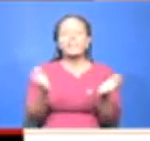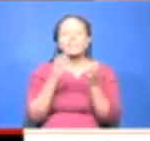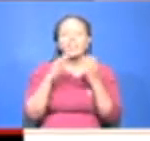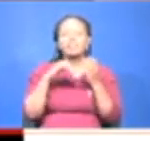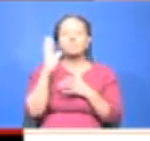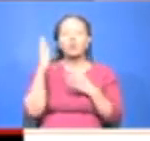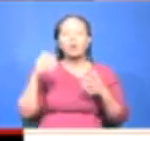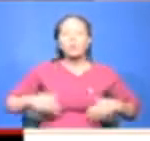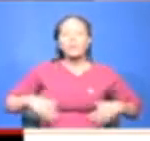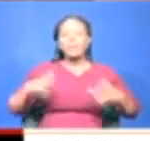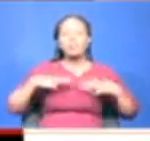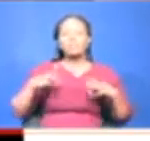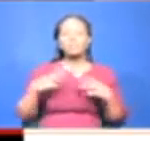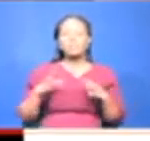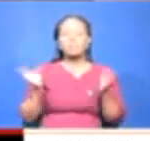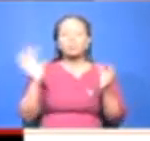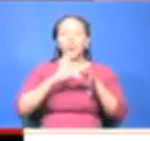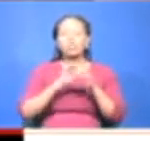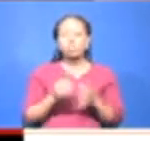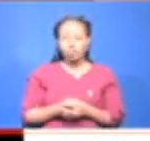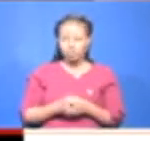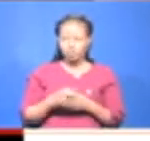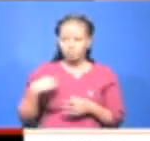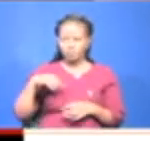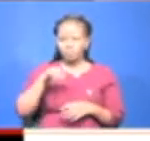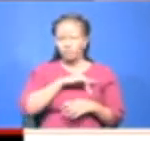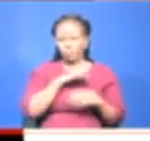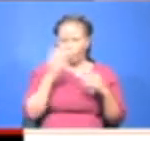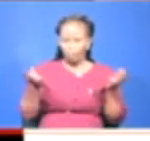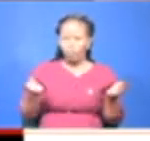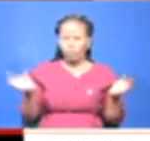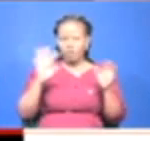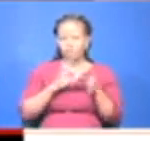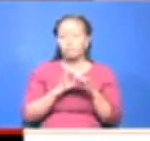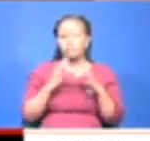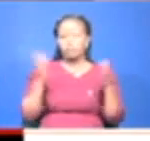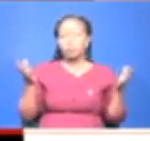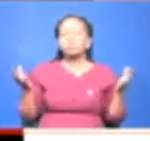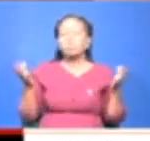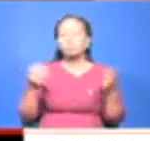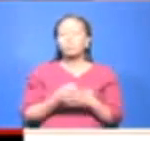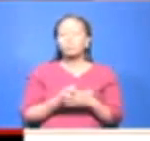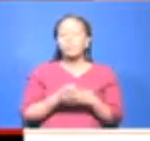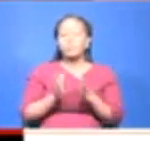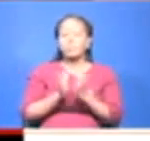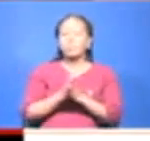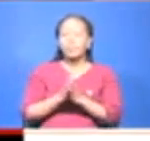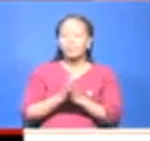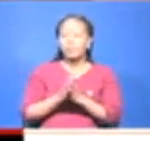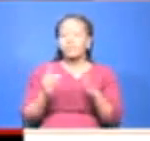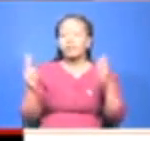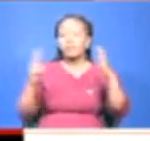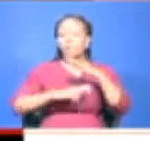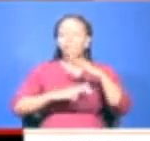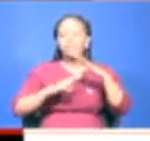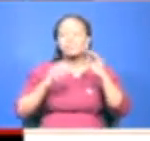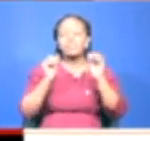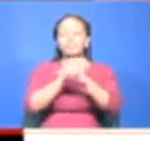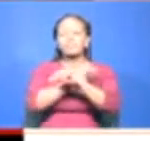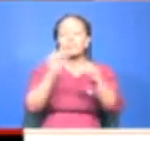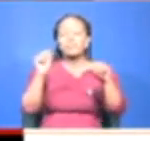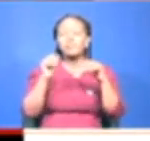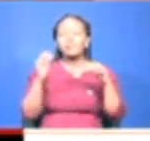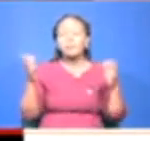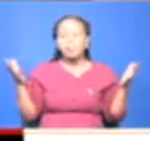agribusiness. We are joined by Subhashini Chandran. She's the Vice President